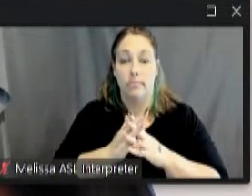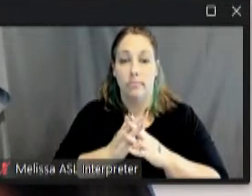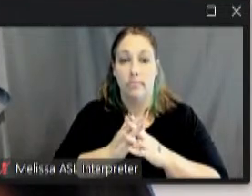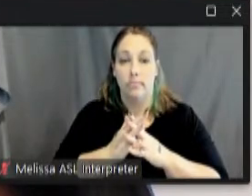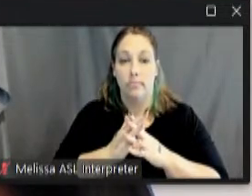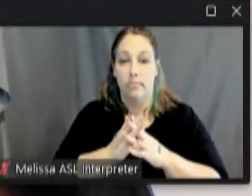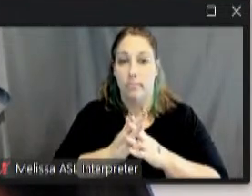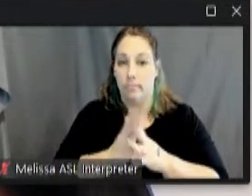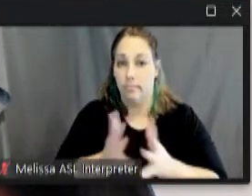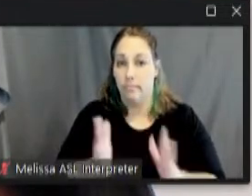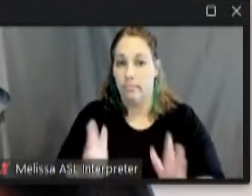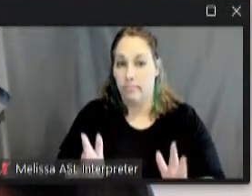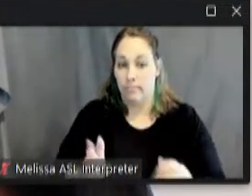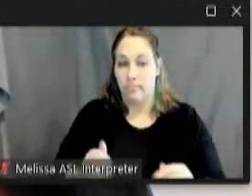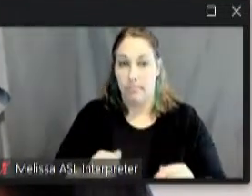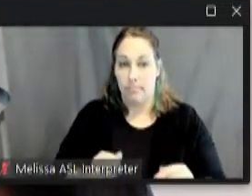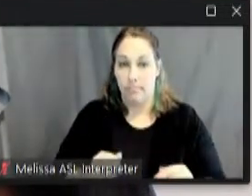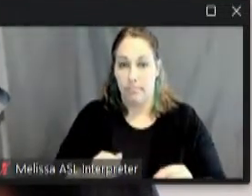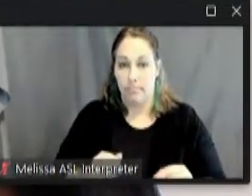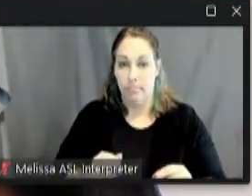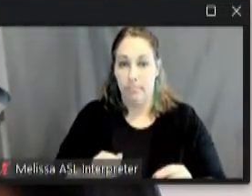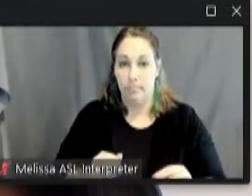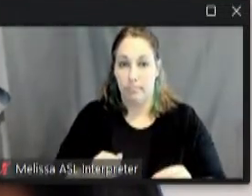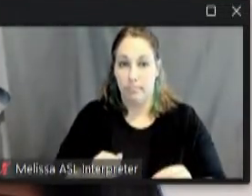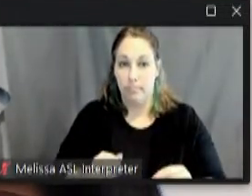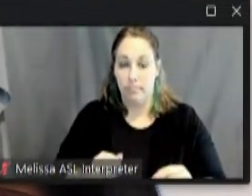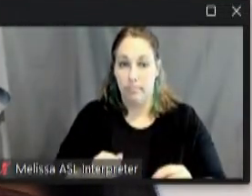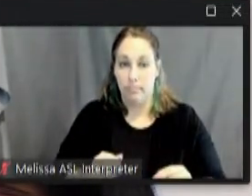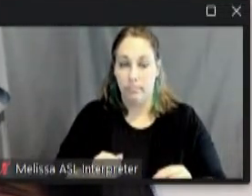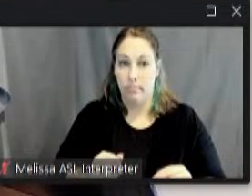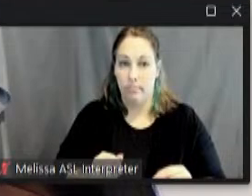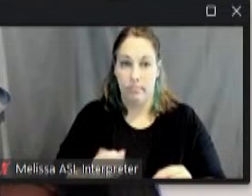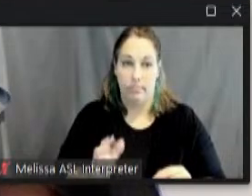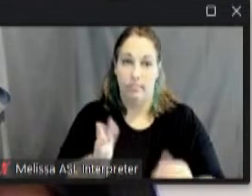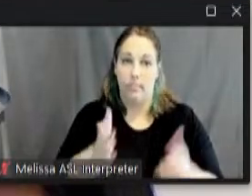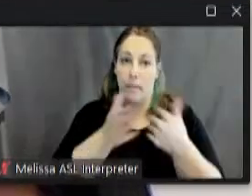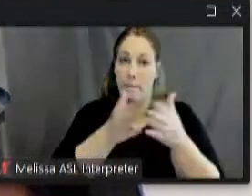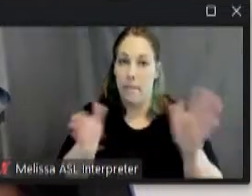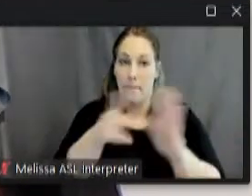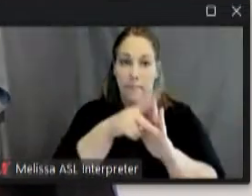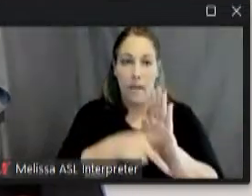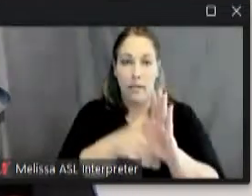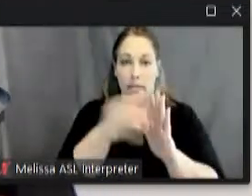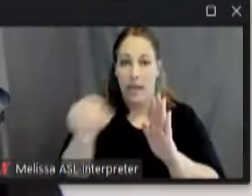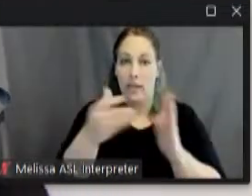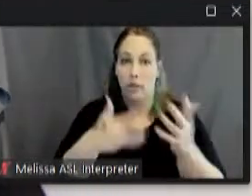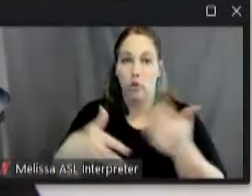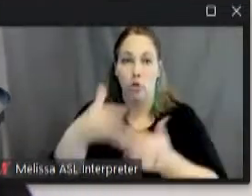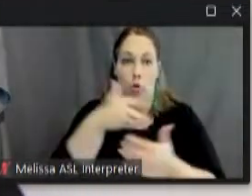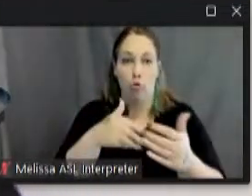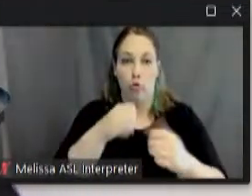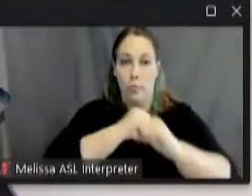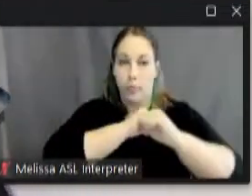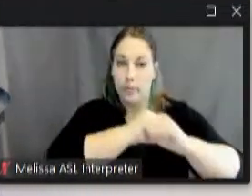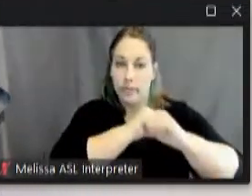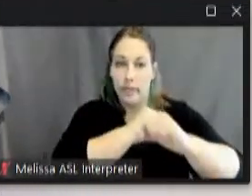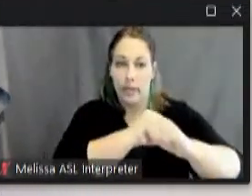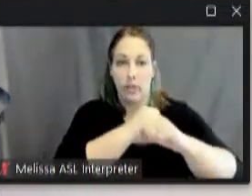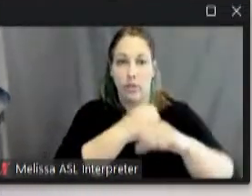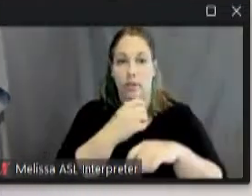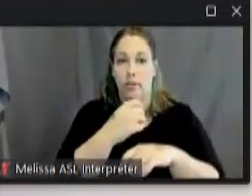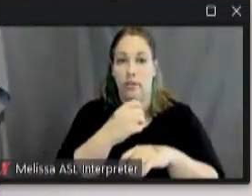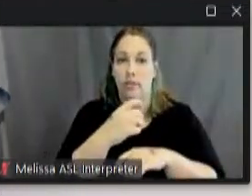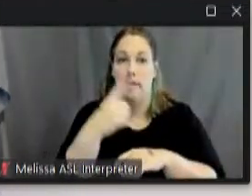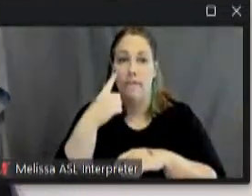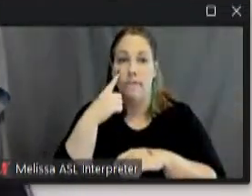and to have public policy and social protection of the destined